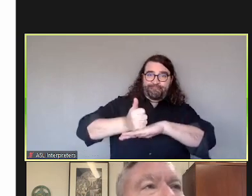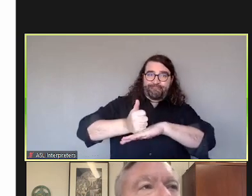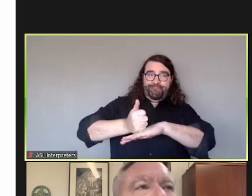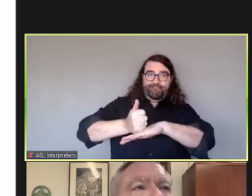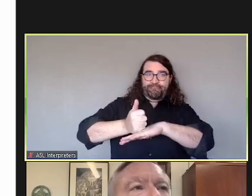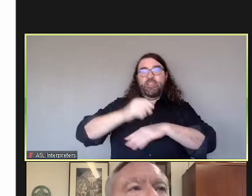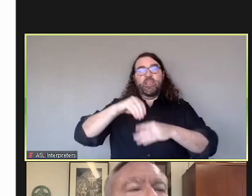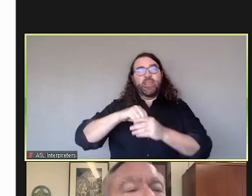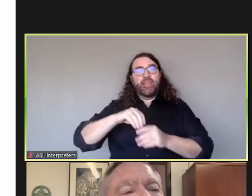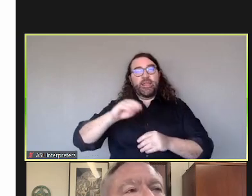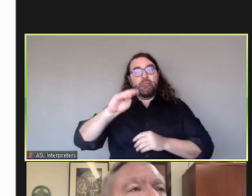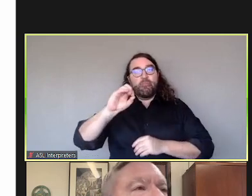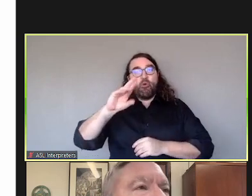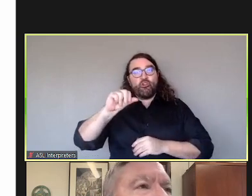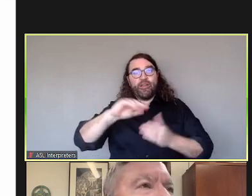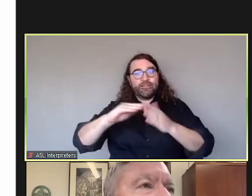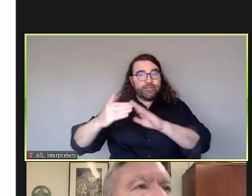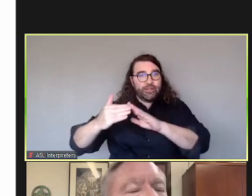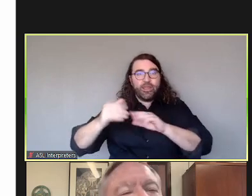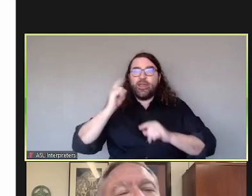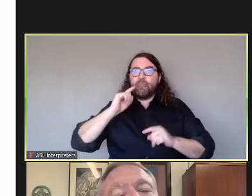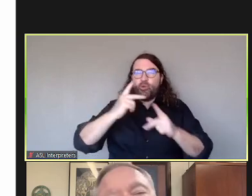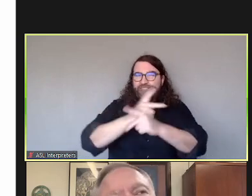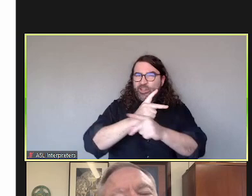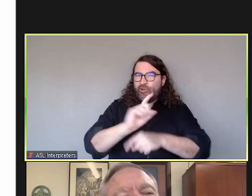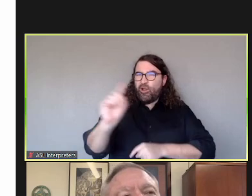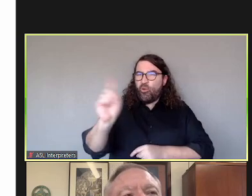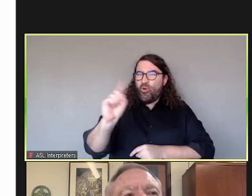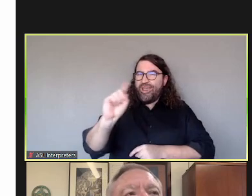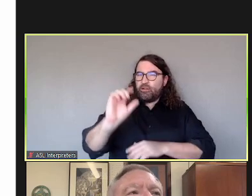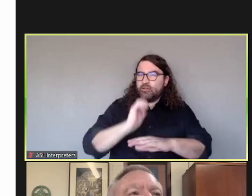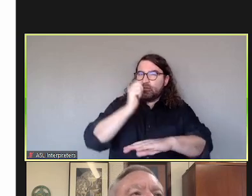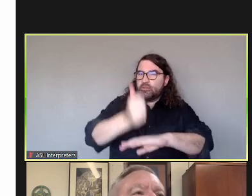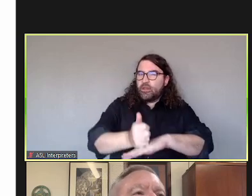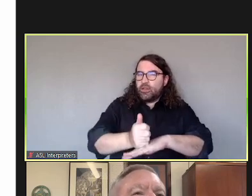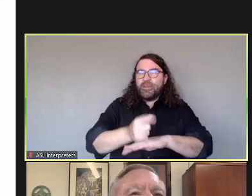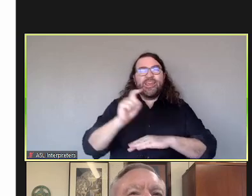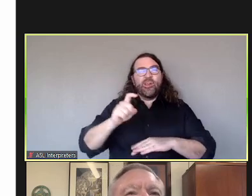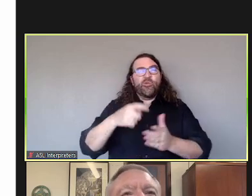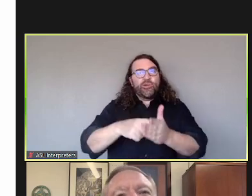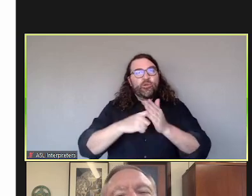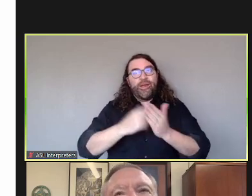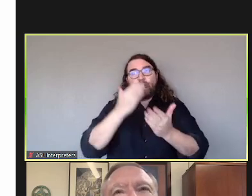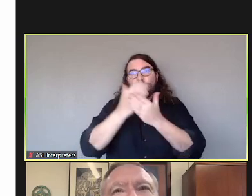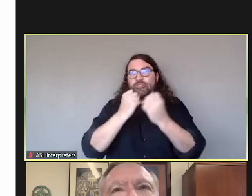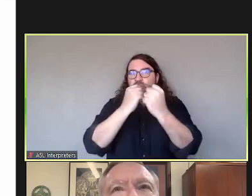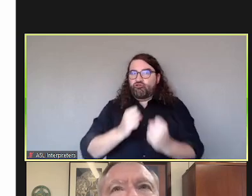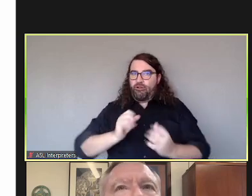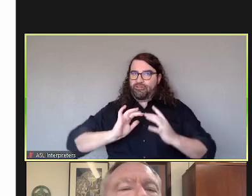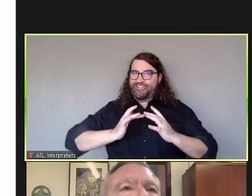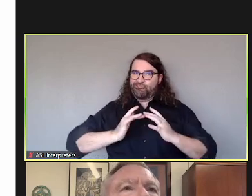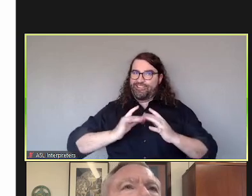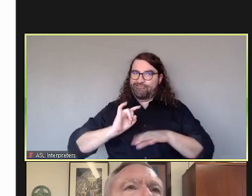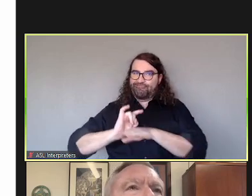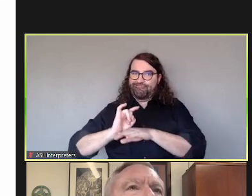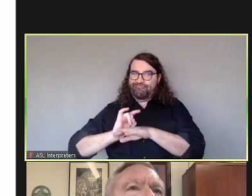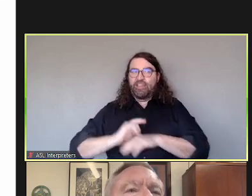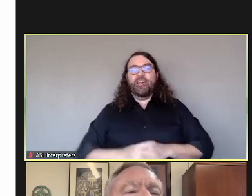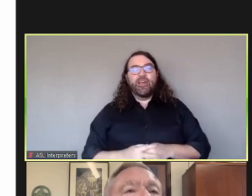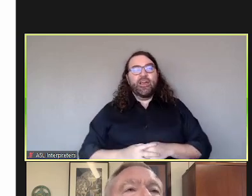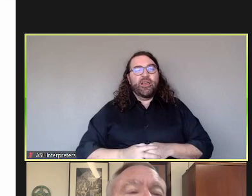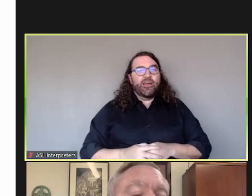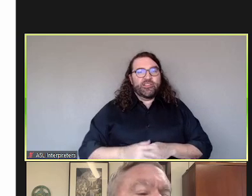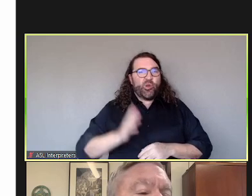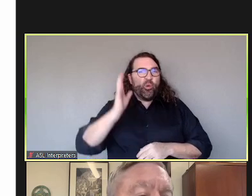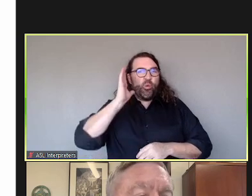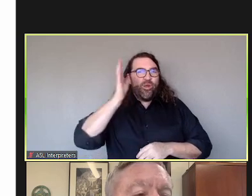on the location in Mora with the absolute best Wi-Fi, which is what we need to pull this off. And so you'll hear more, but